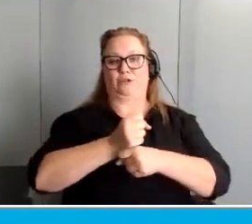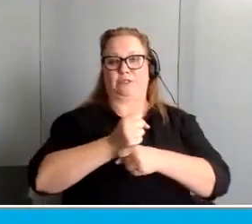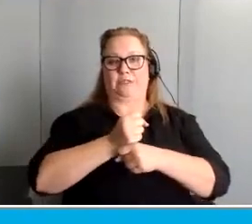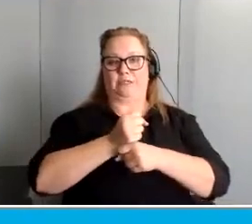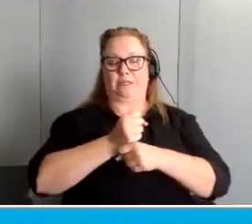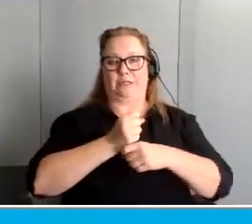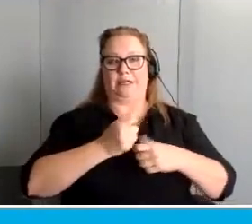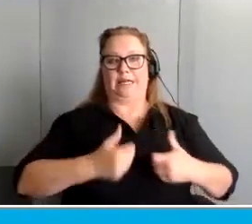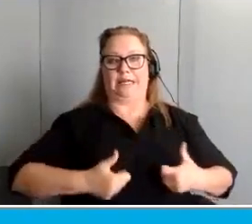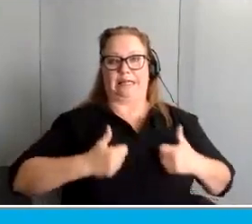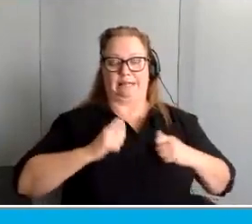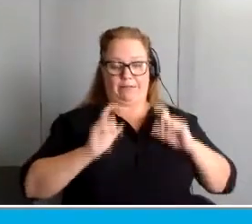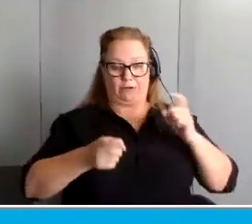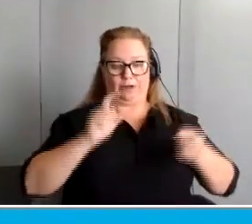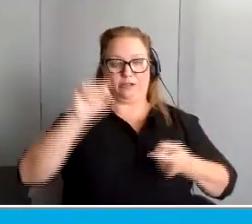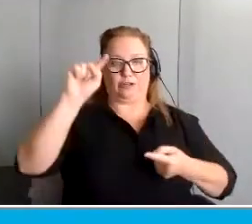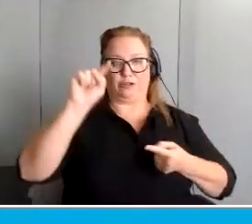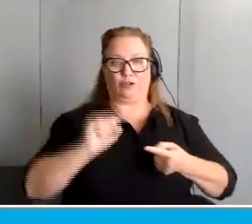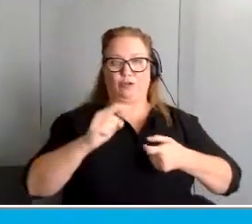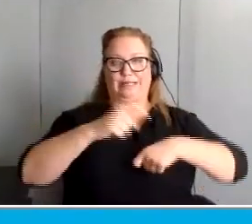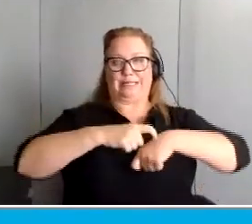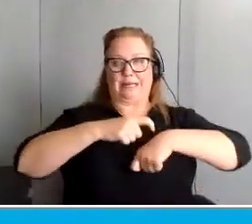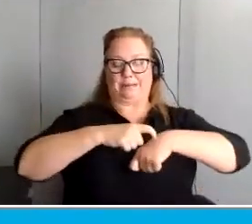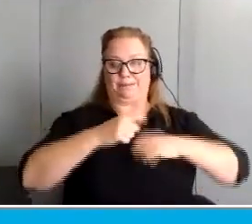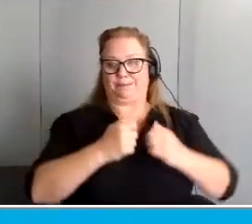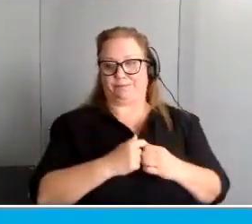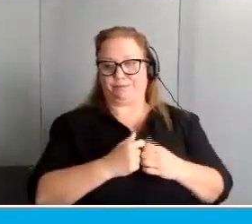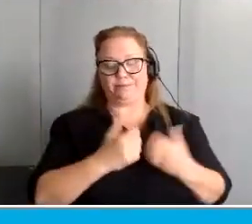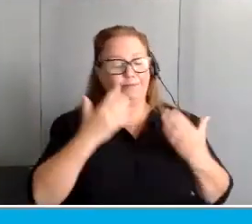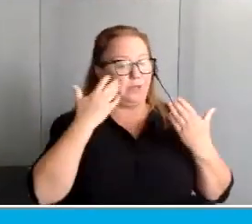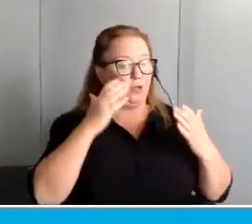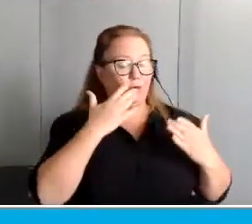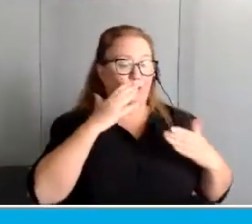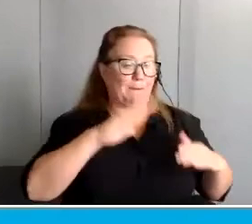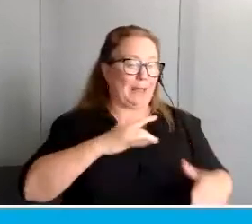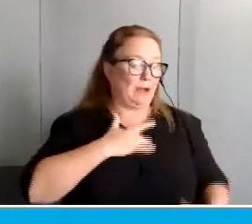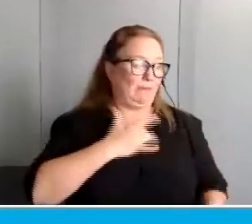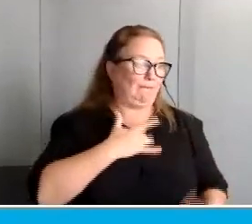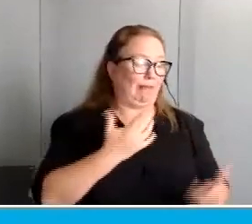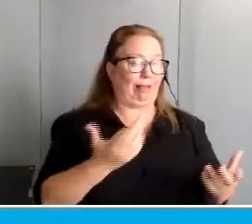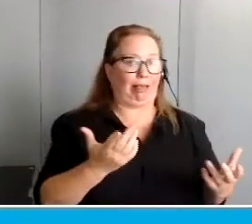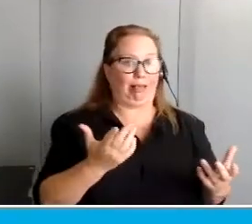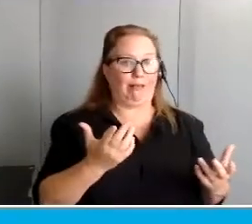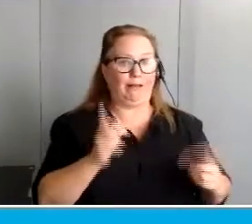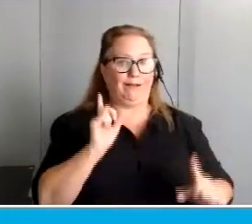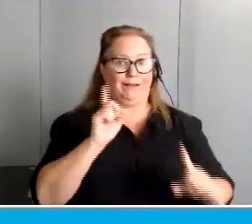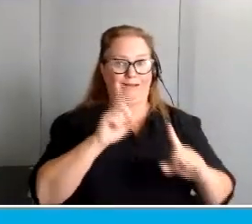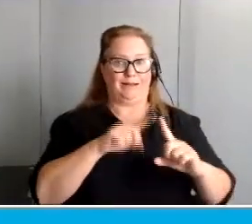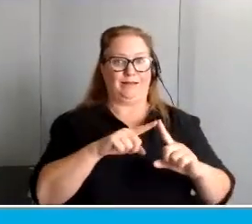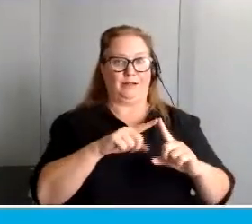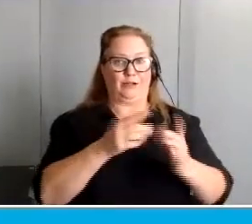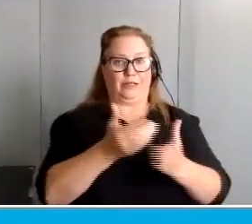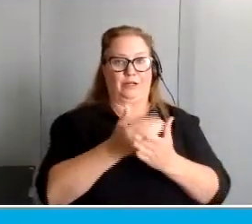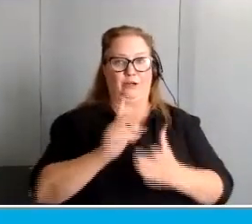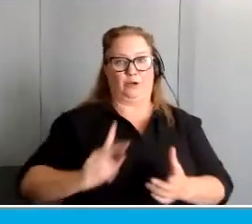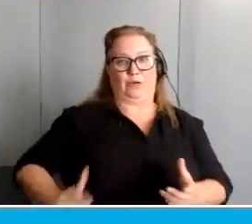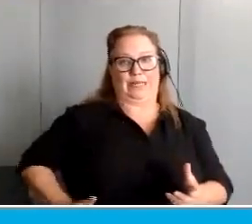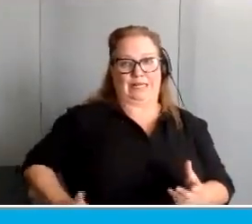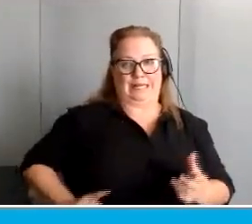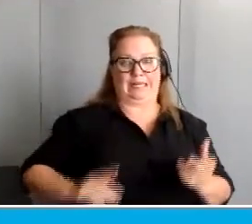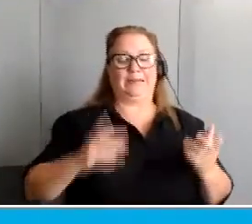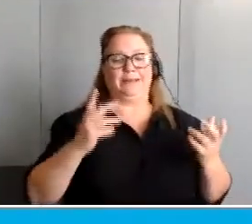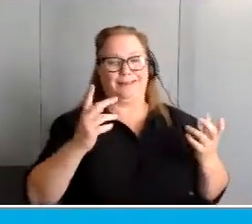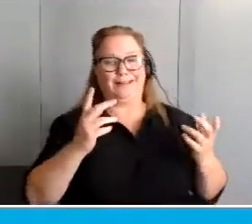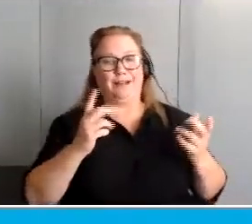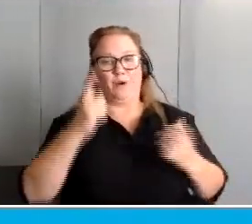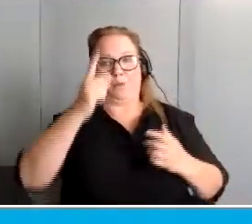donation could shorten that delay. You don't know exactly how bad you feel until you get the new kidney. He's one man who